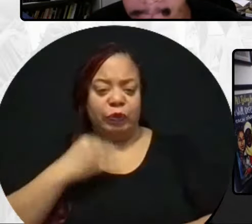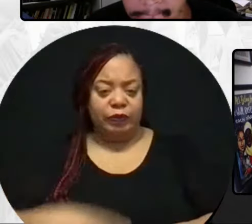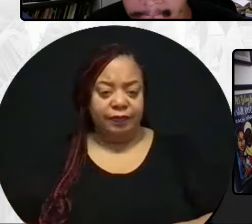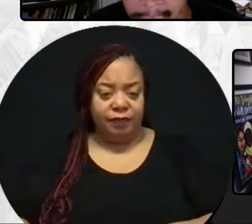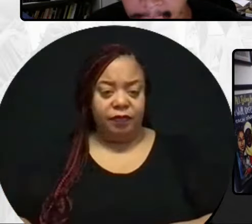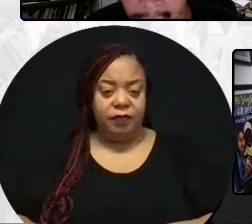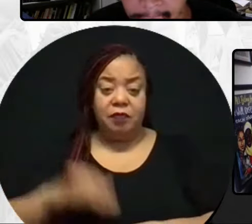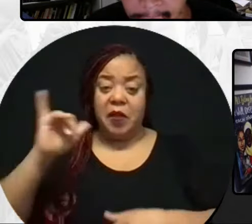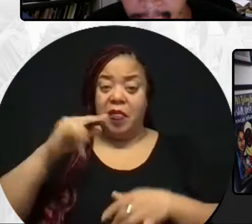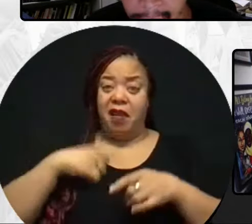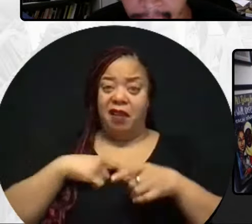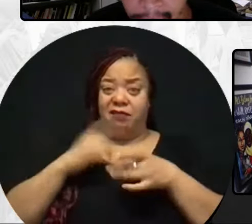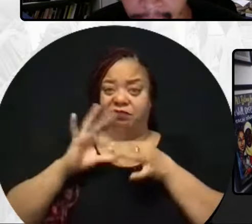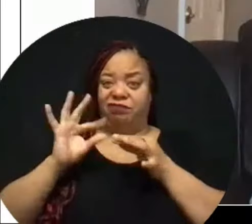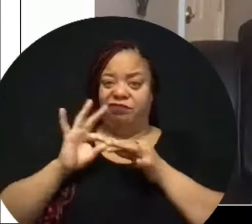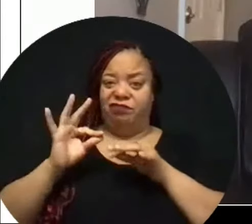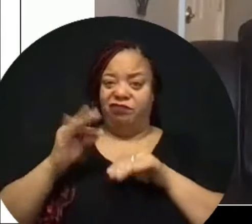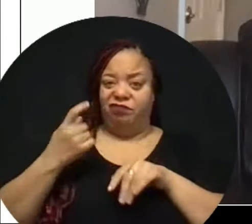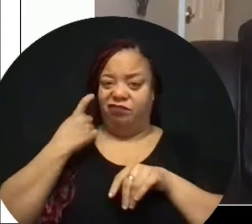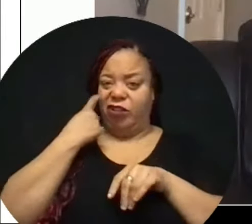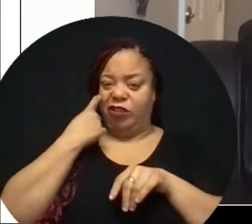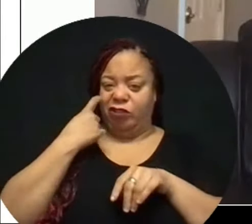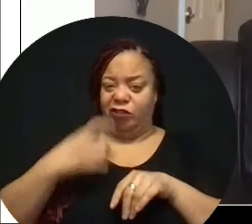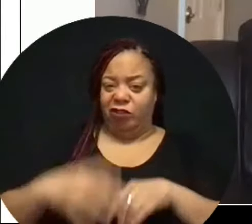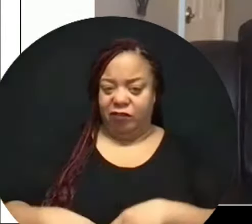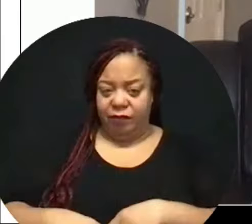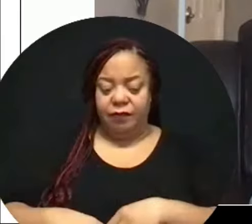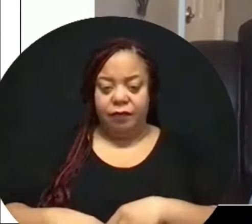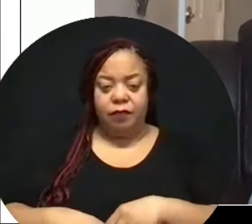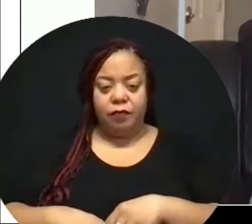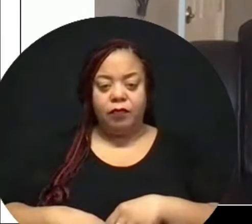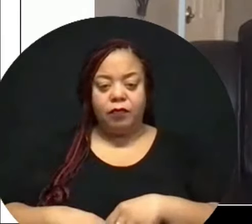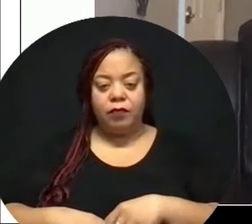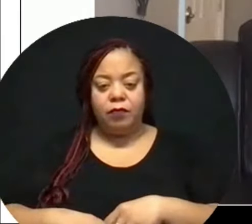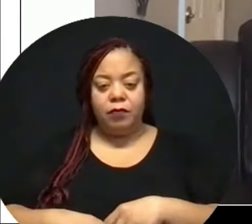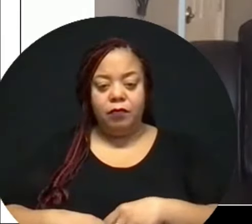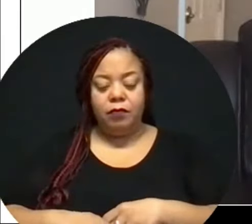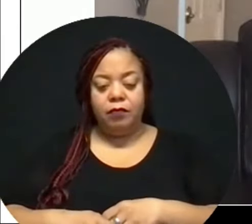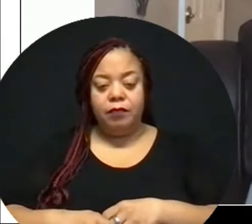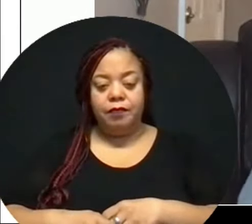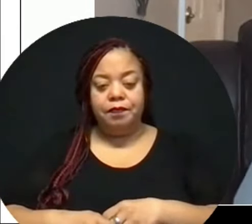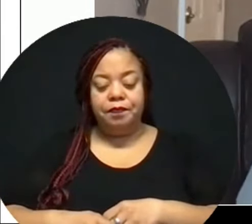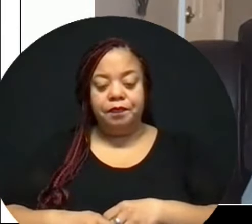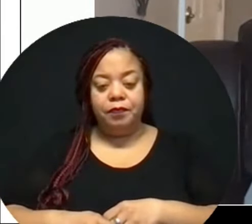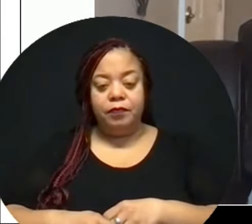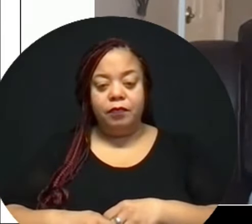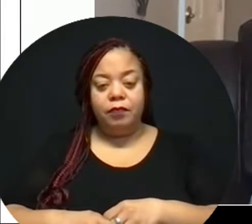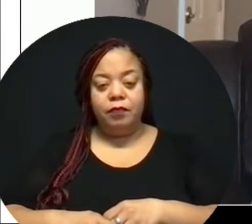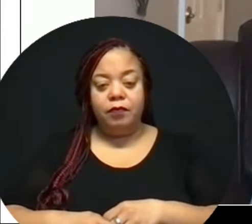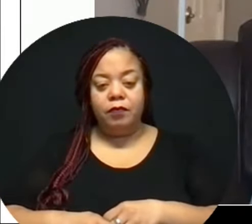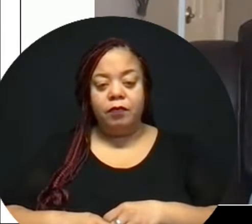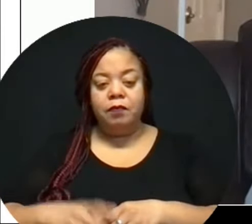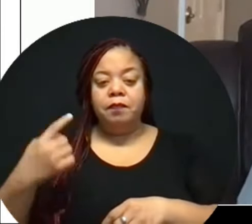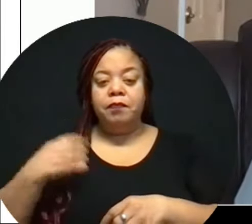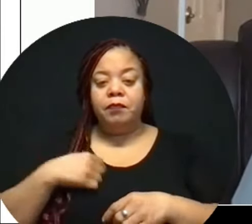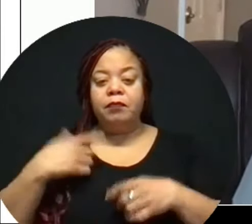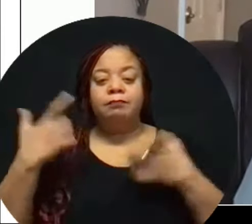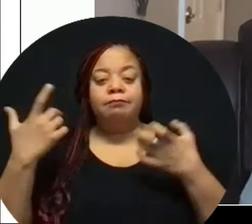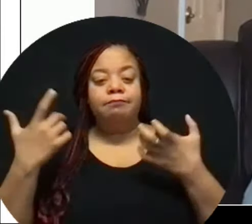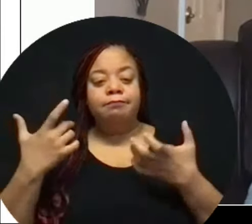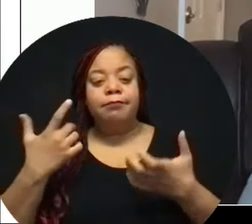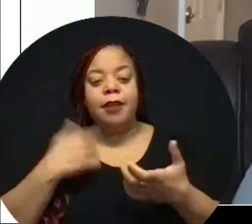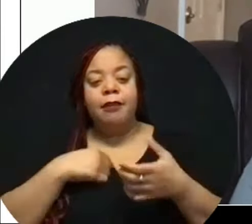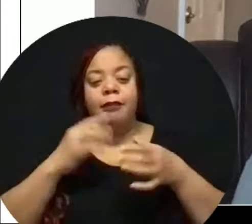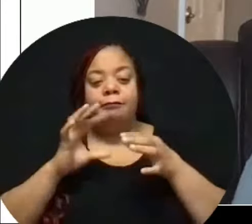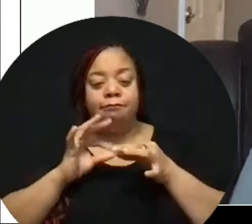must speak a lot of experiential from this. One of the things I remember when I was specifically in Victorville, USP, was the fact that